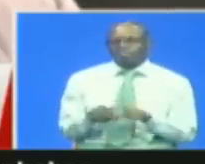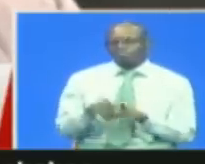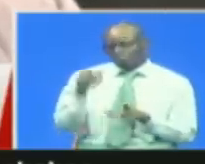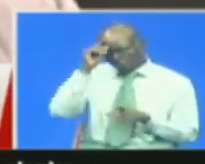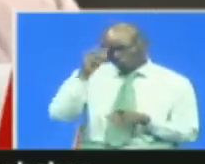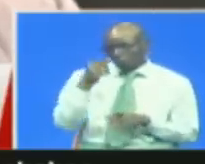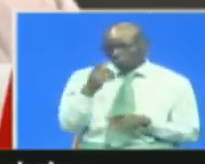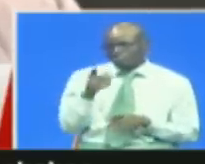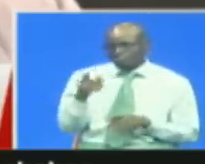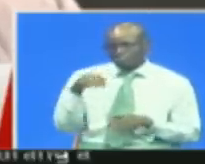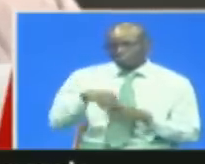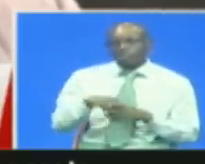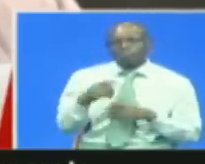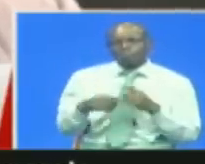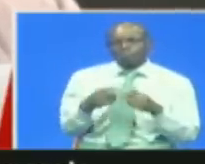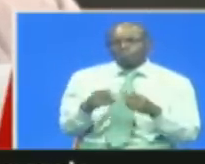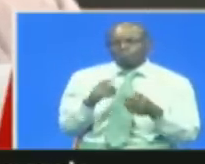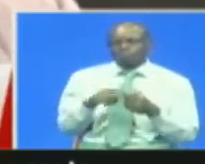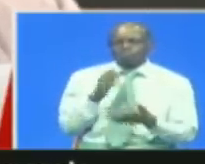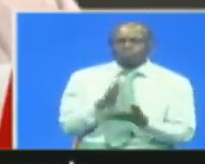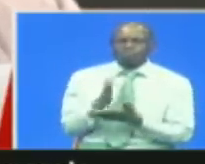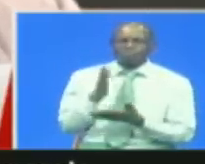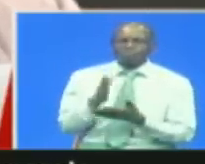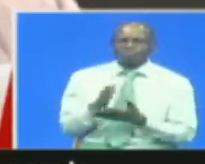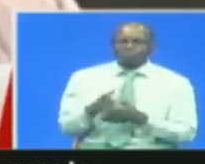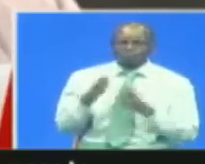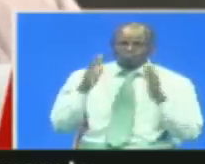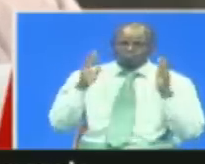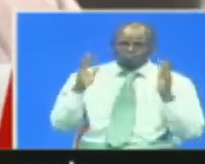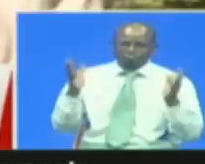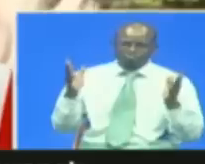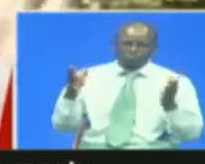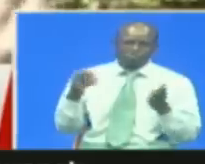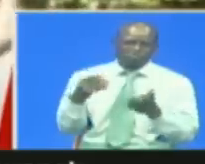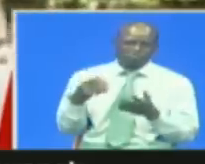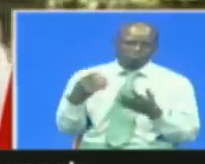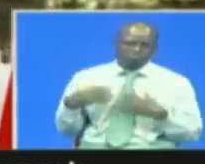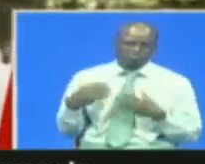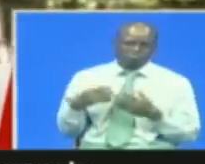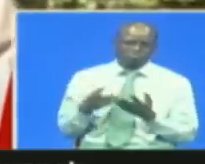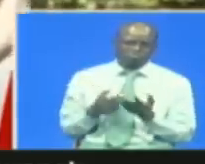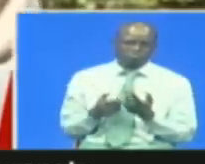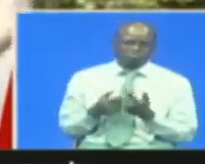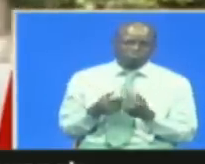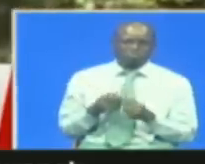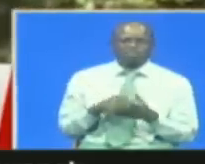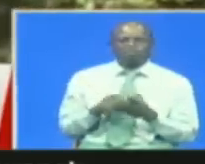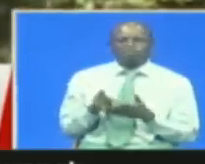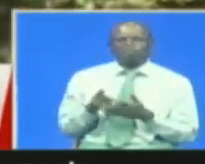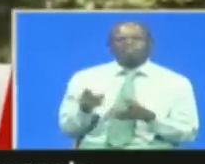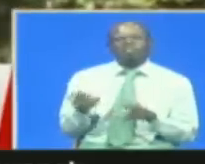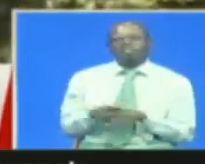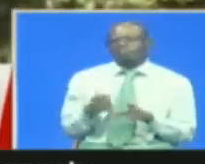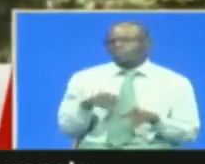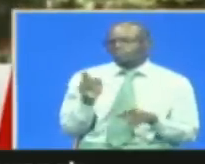the process of verifying the larger numbers in the compensation list. Ni mpaka tuone hiyo list